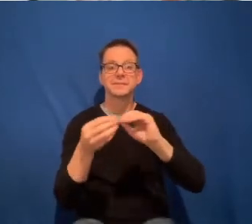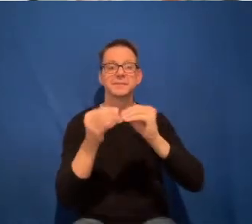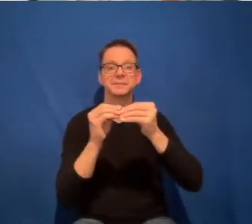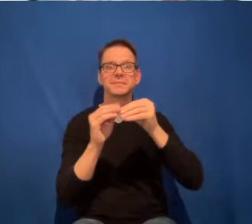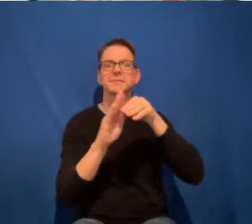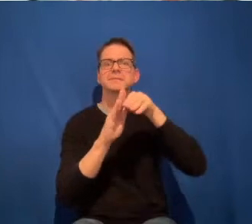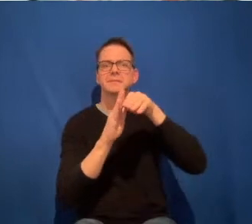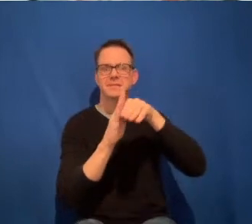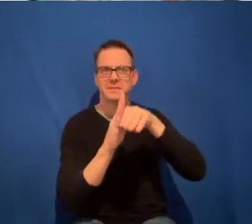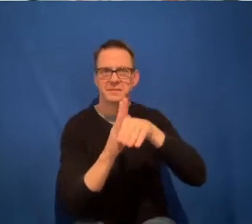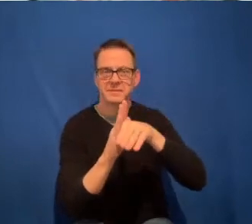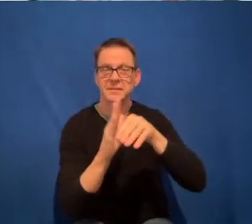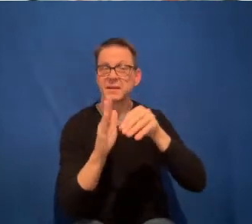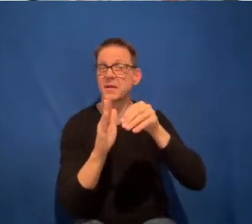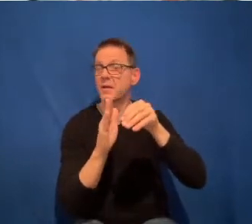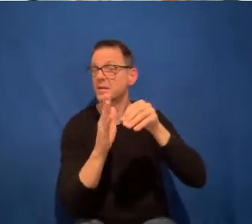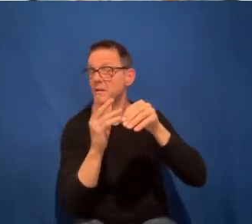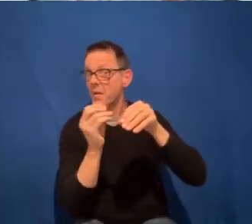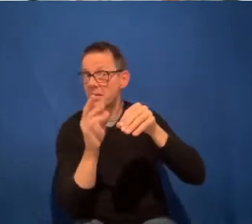be